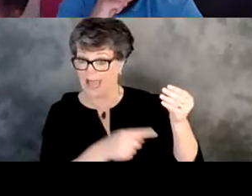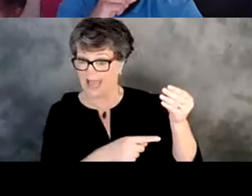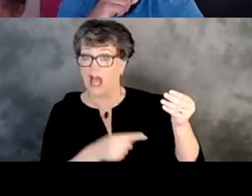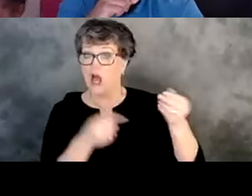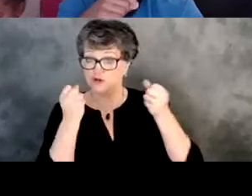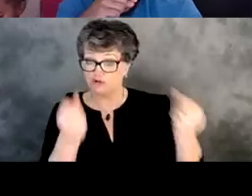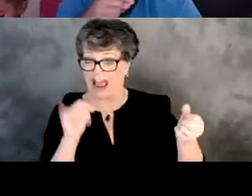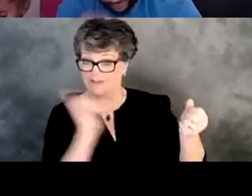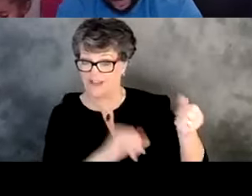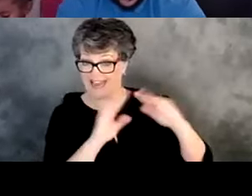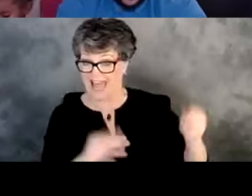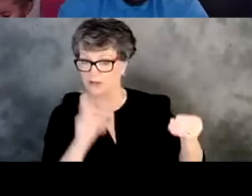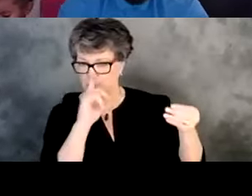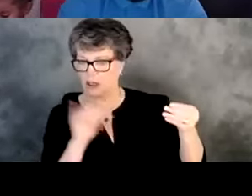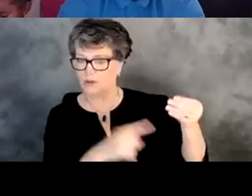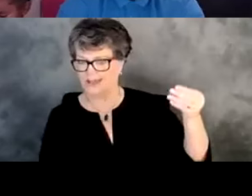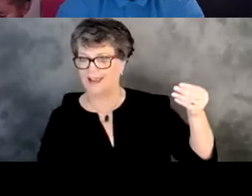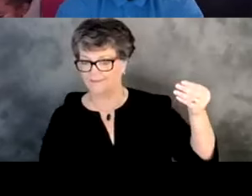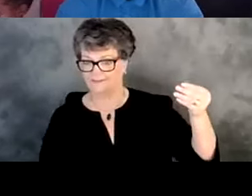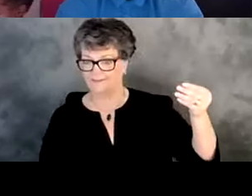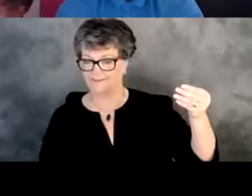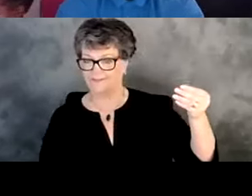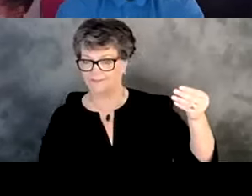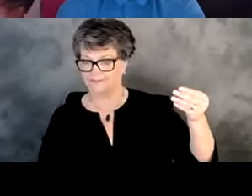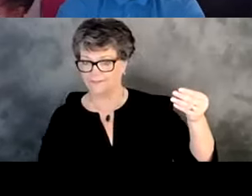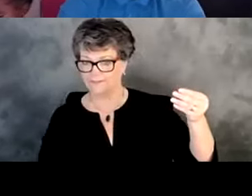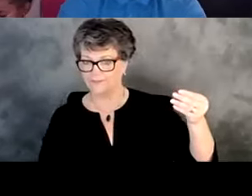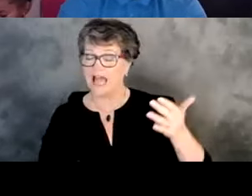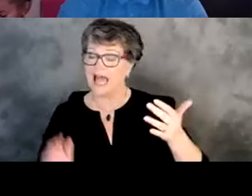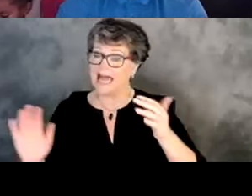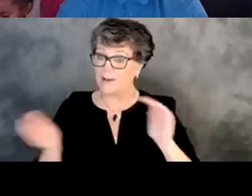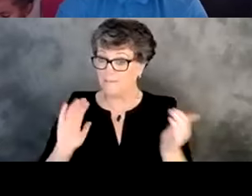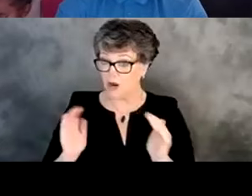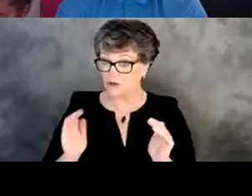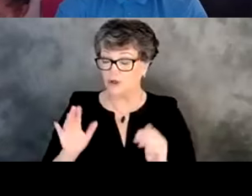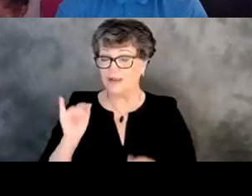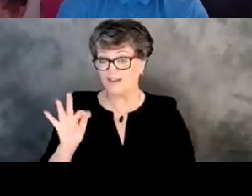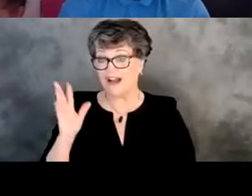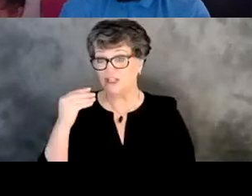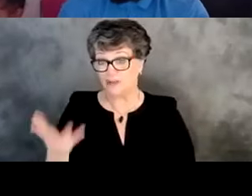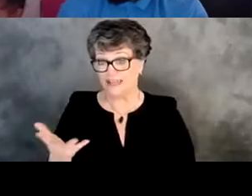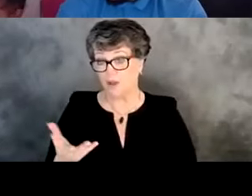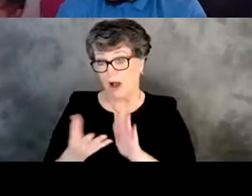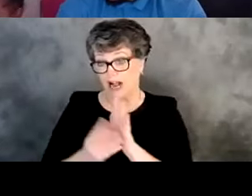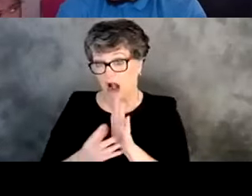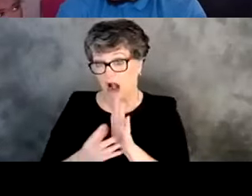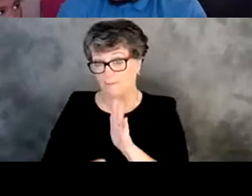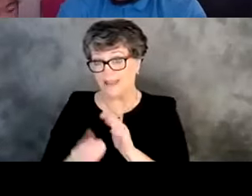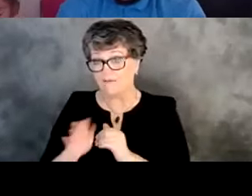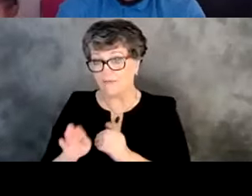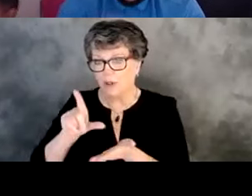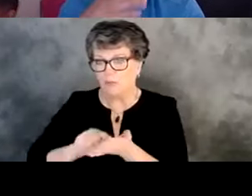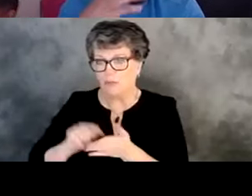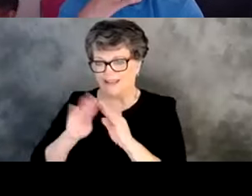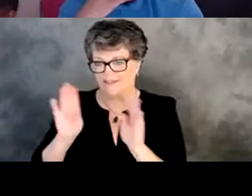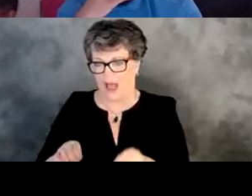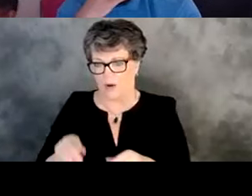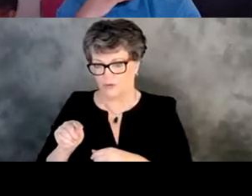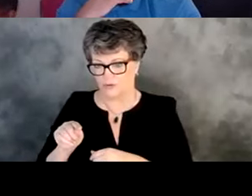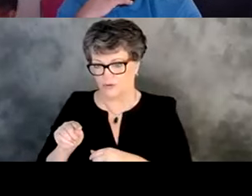this house. This is what it looks like. As compared to if I were to give you a copy of the blueprint of the house. So what